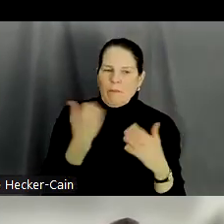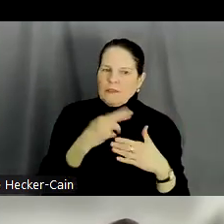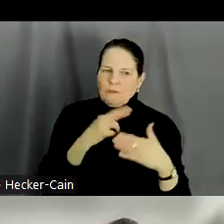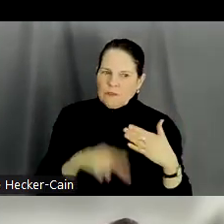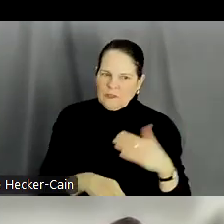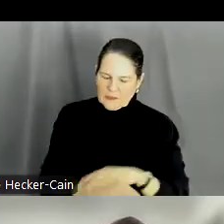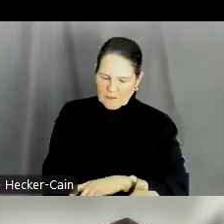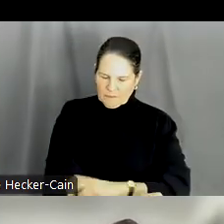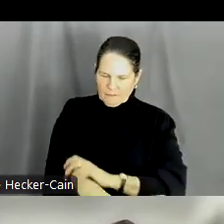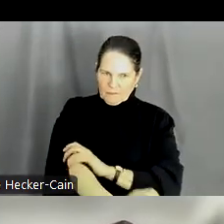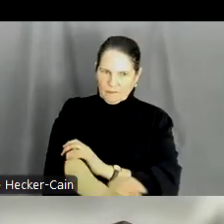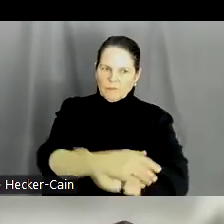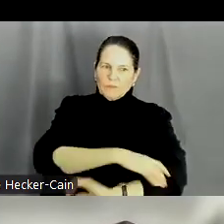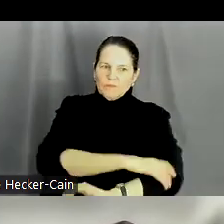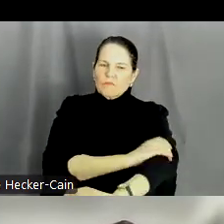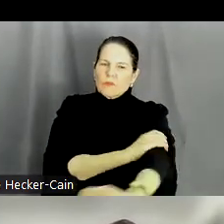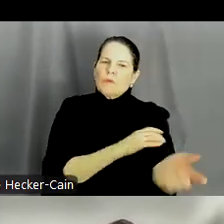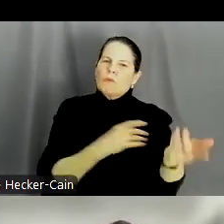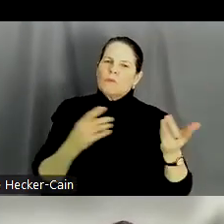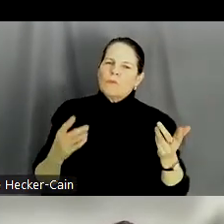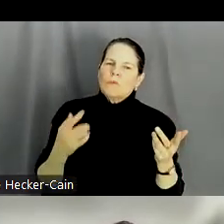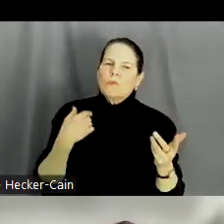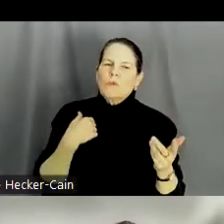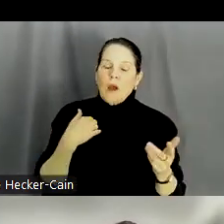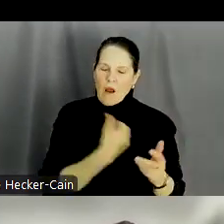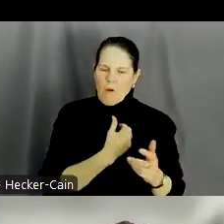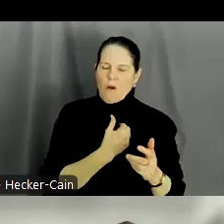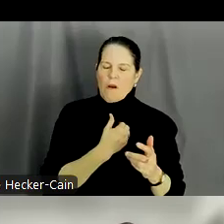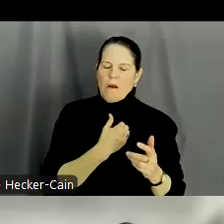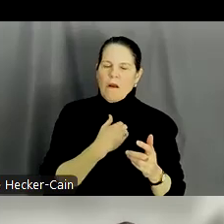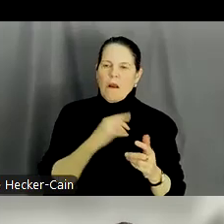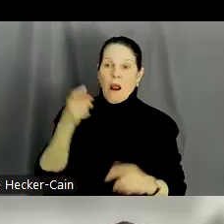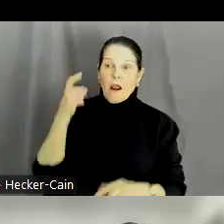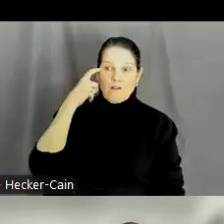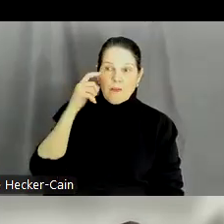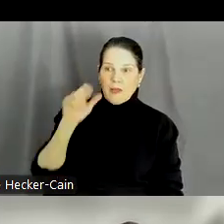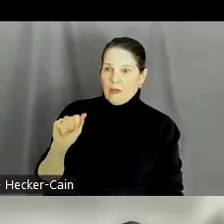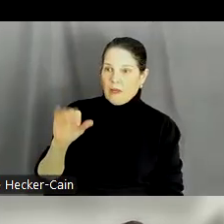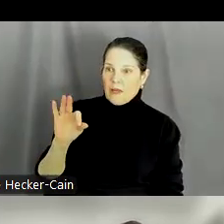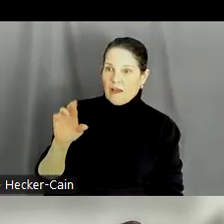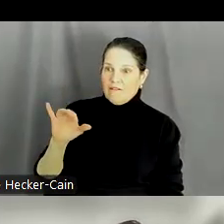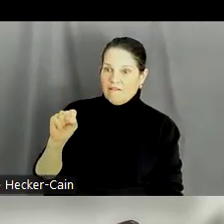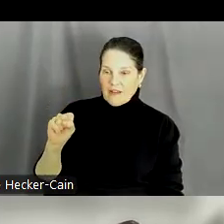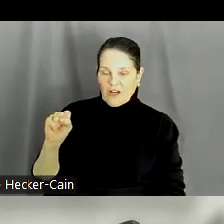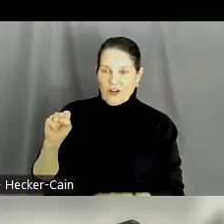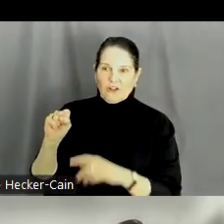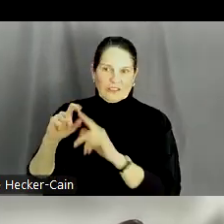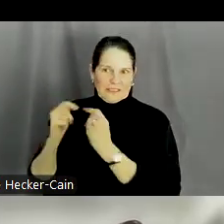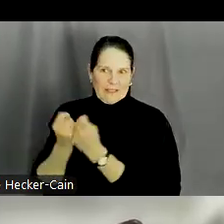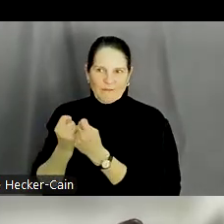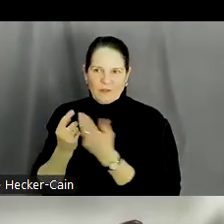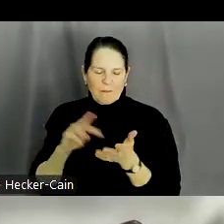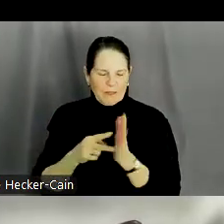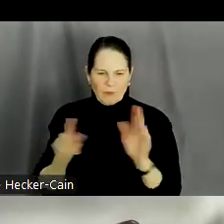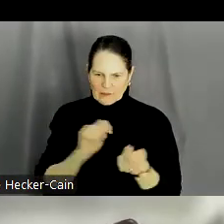So we are kind of see ourselves on our government affairs team as almost like a translation service between elected officials and the experts